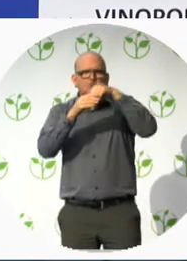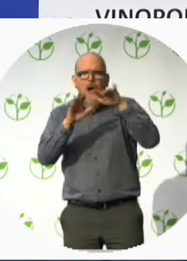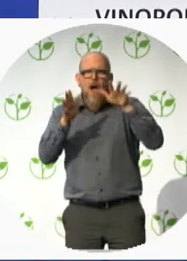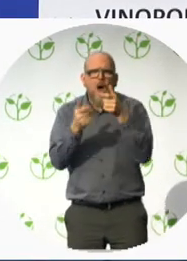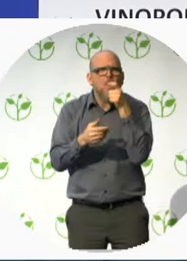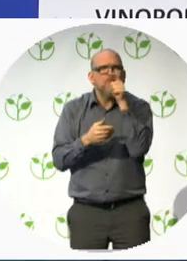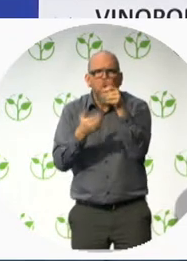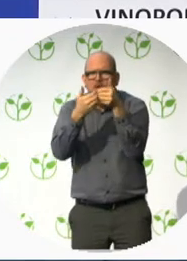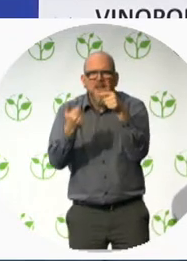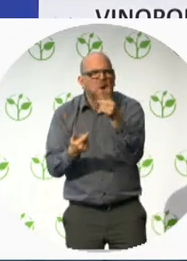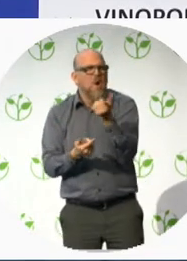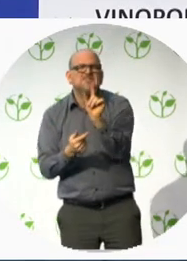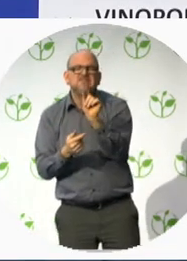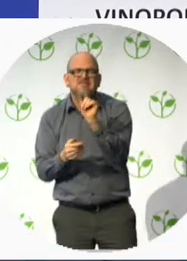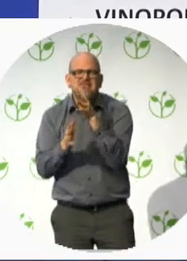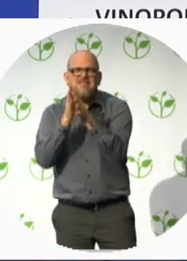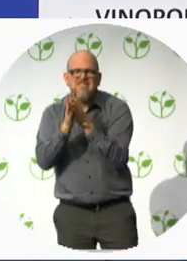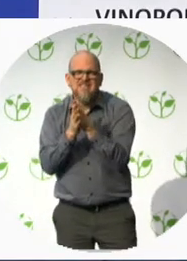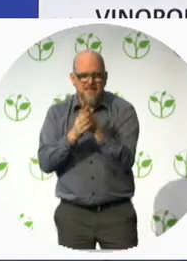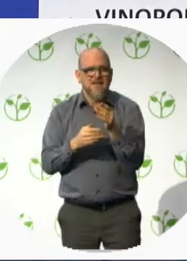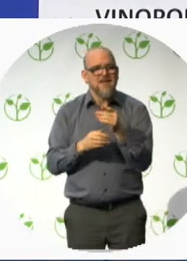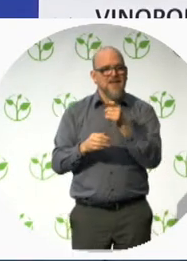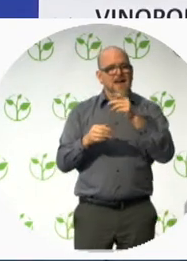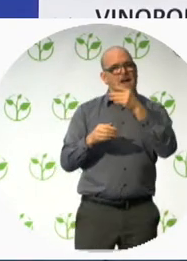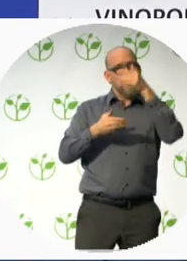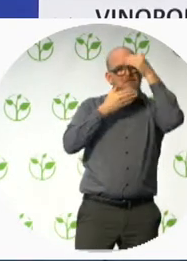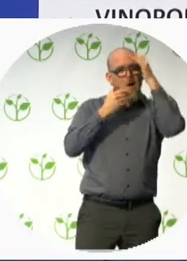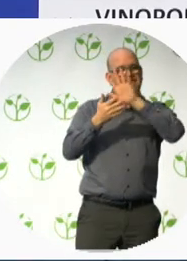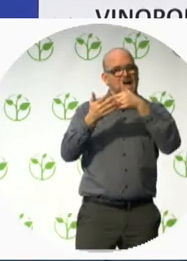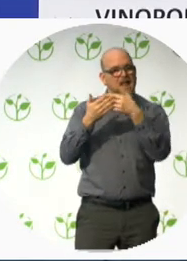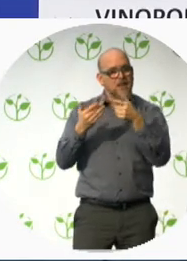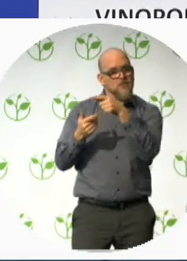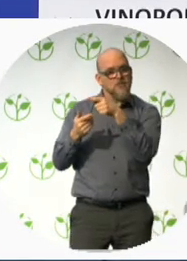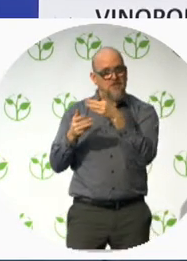Arabic. Now, this was a challenge because, remember, the language was not documented, so we